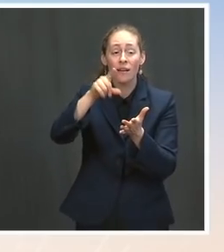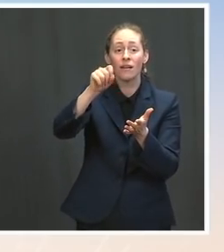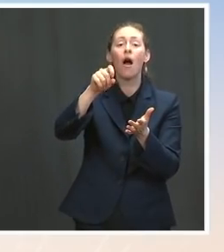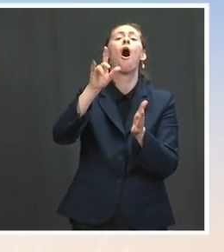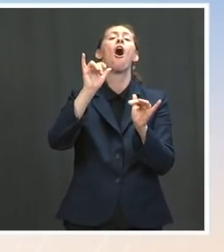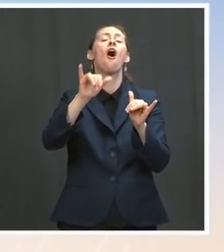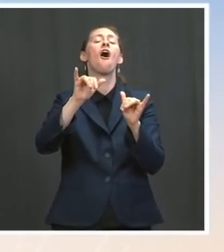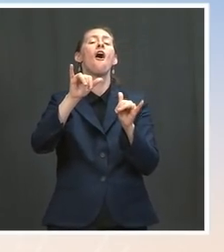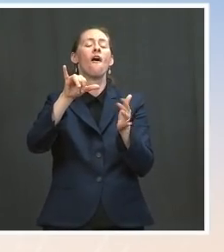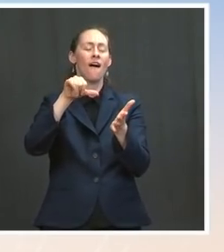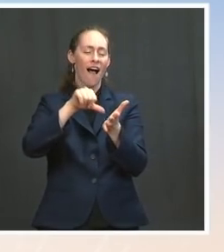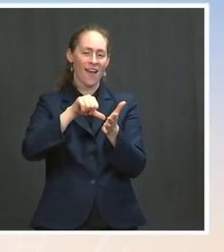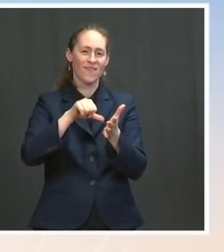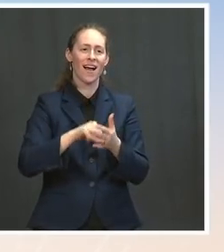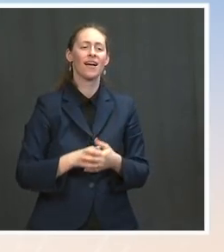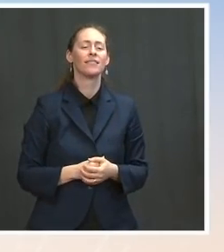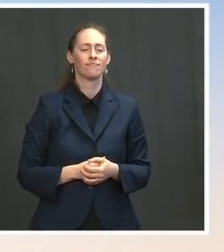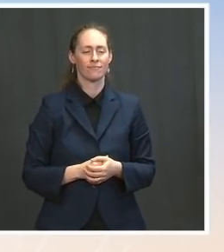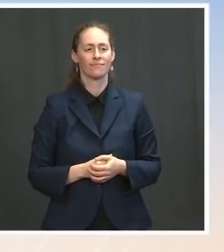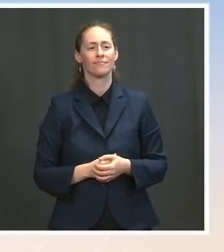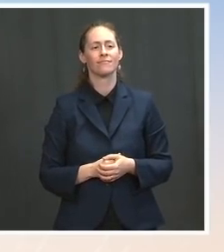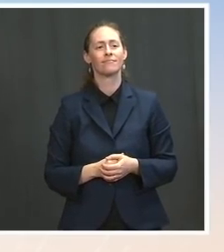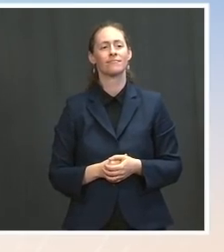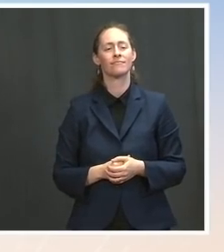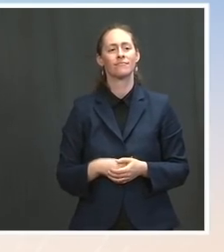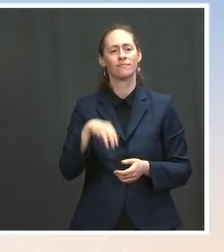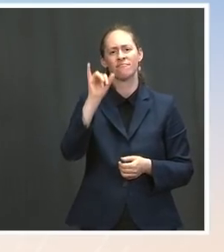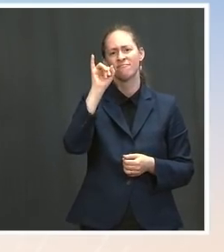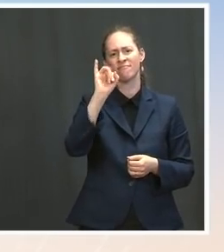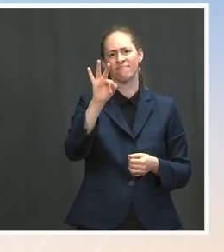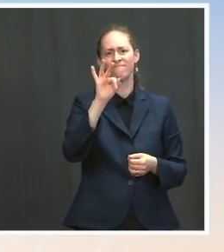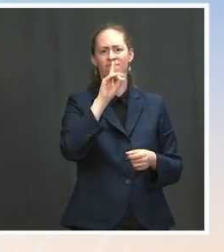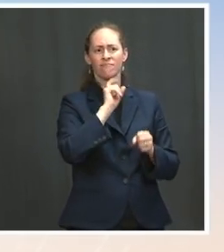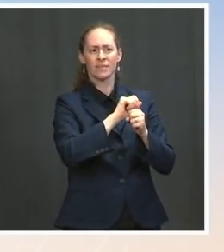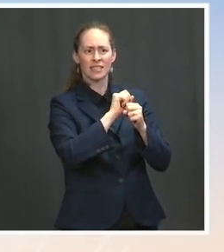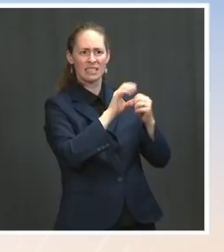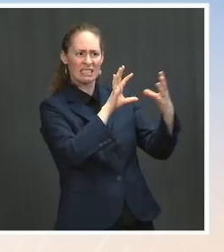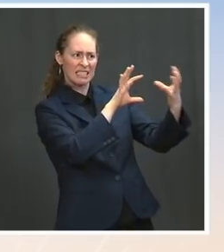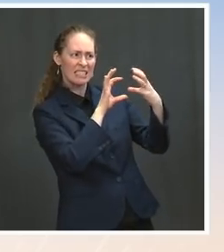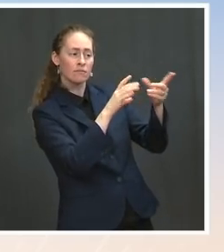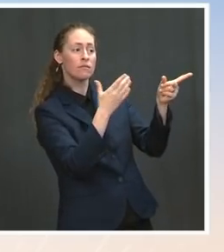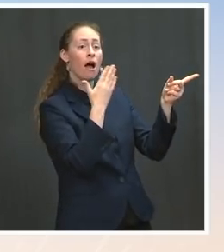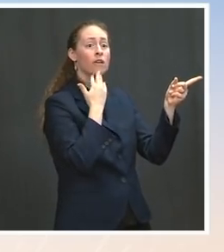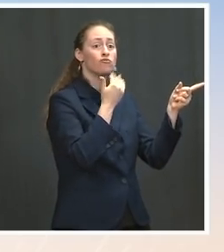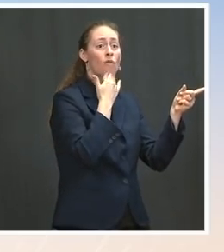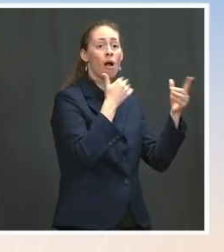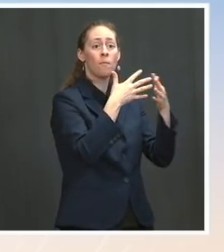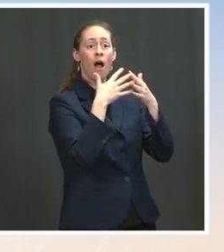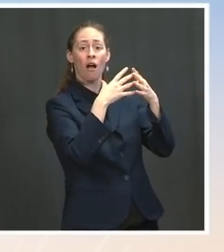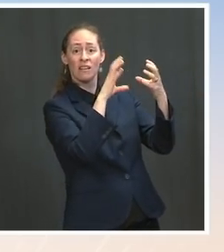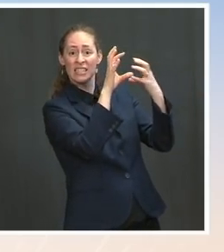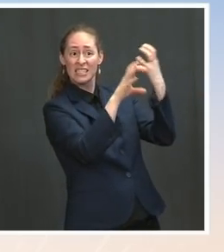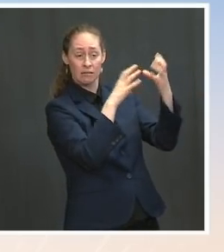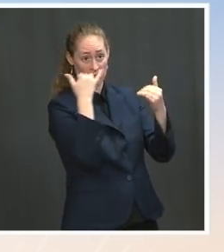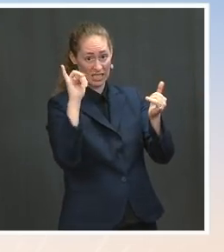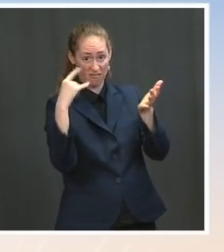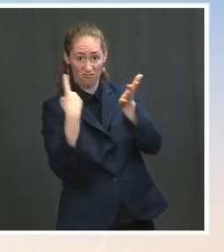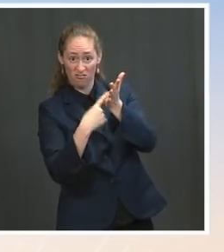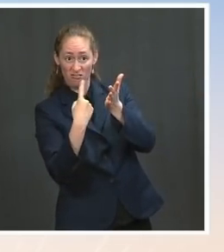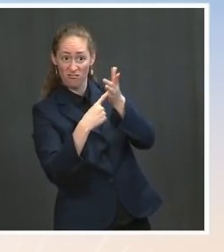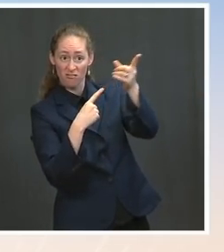would, you know, result in, like, tension with, you know, American-Israeli relations. That's consistently been the Prime Minister's